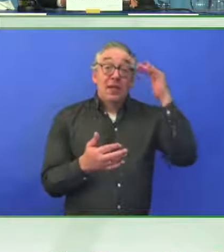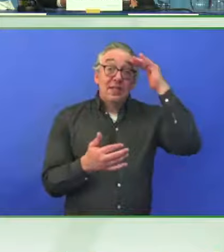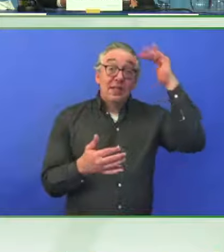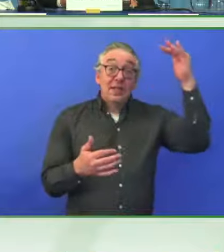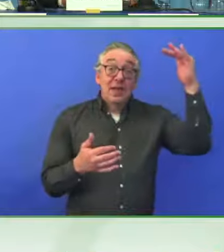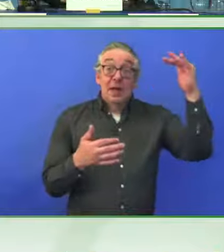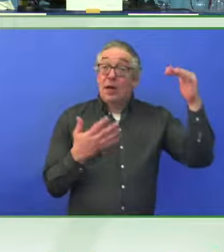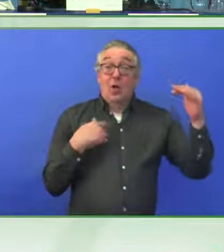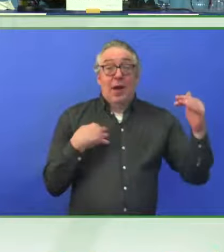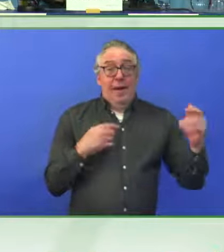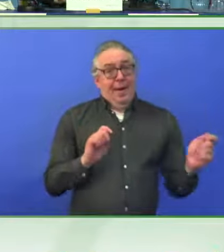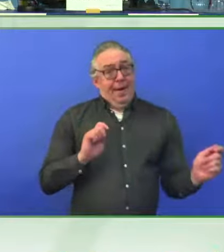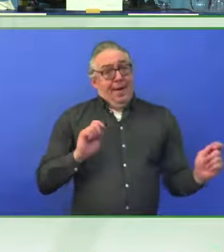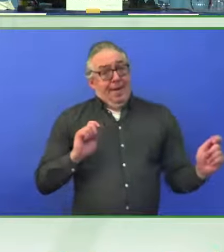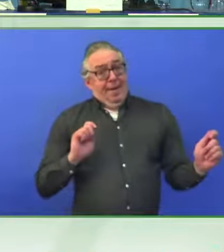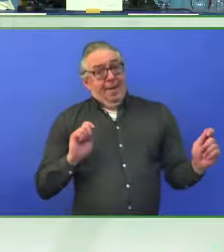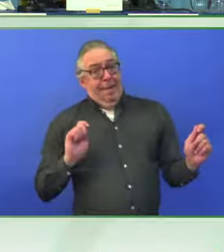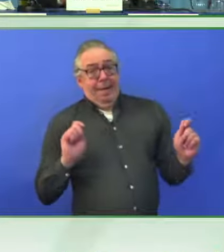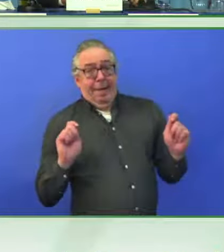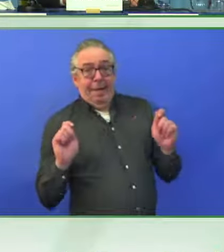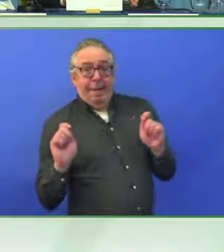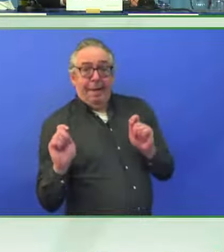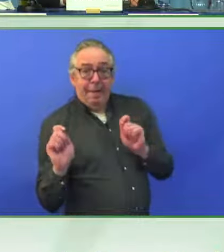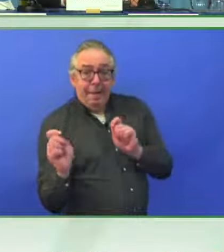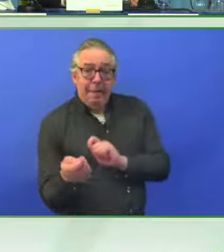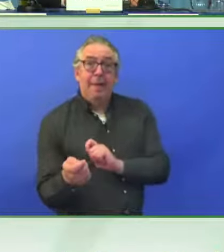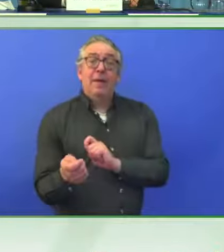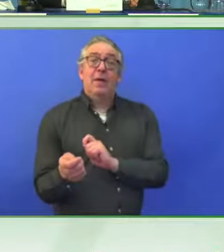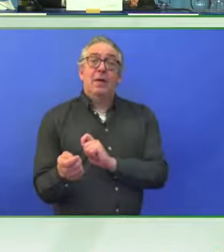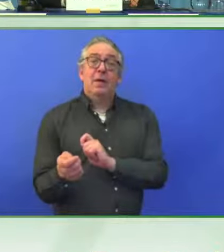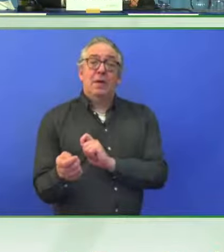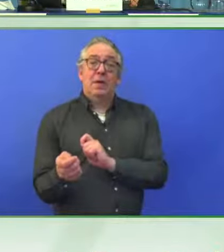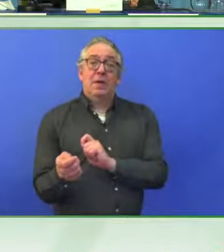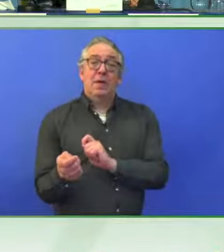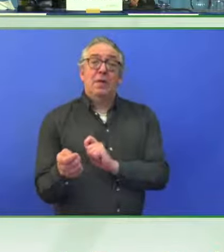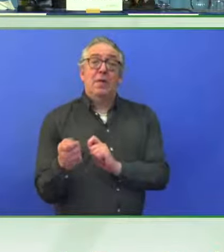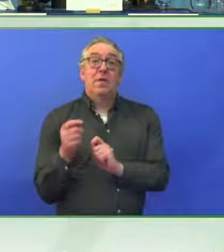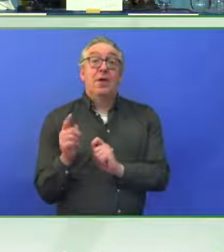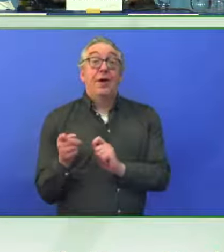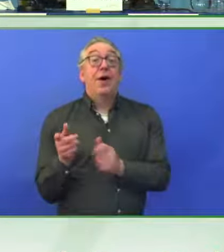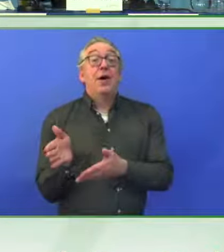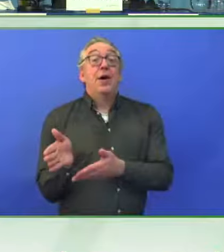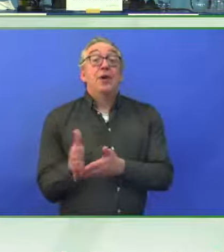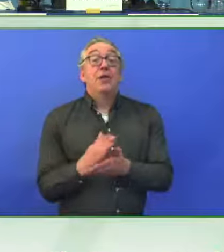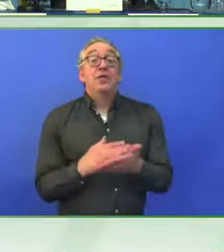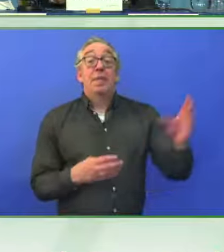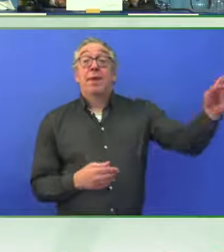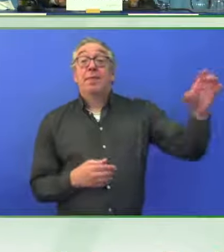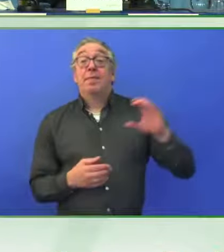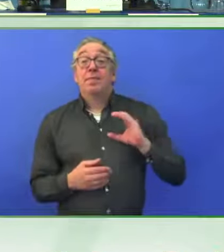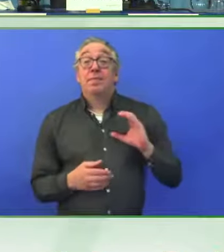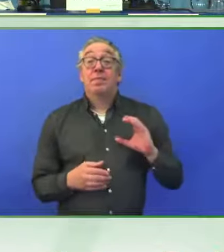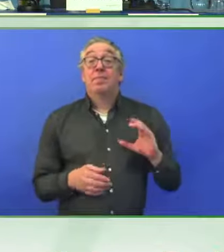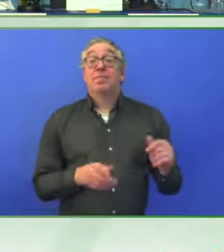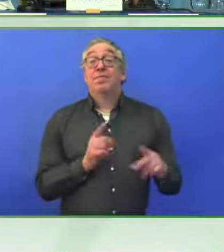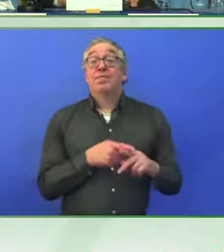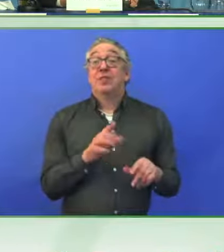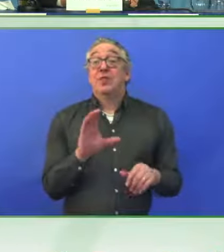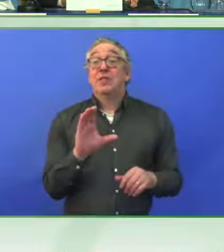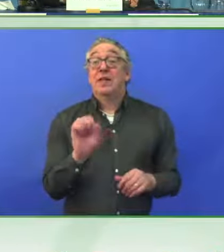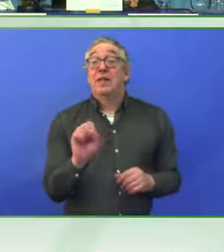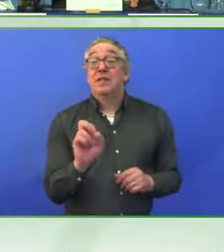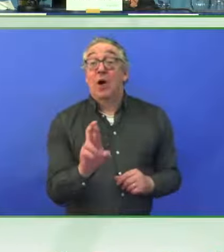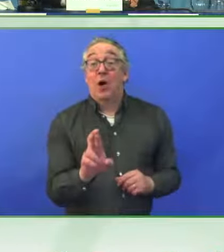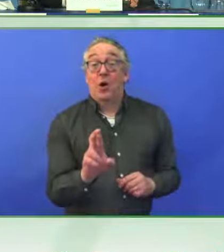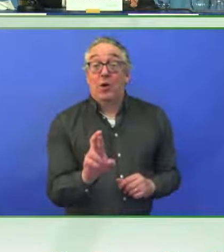also, like association, we go through philanthropy and CSR. And next step is improving and growing in